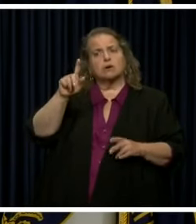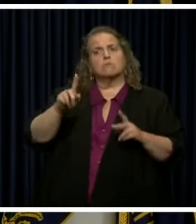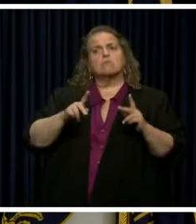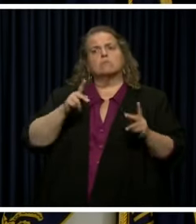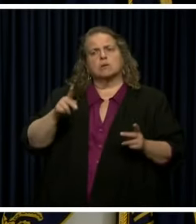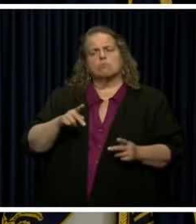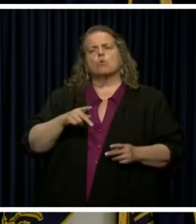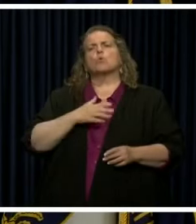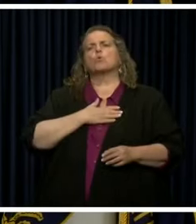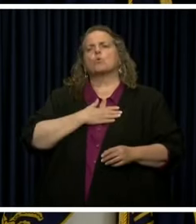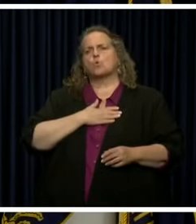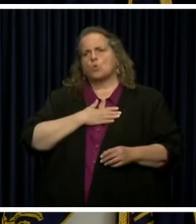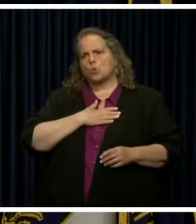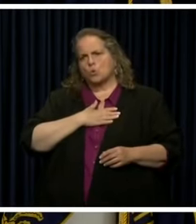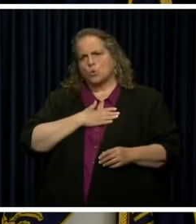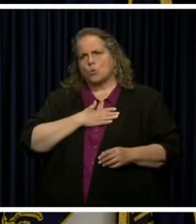this.